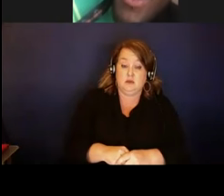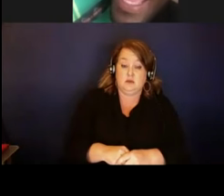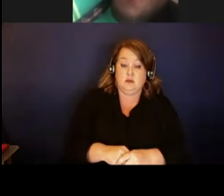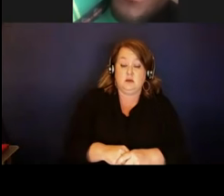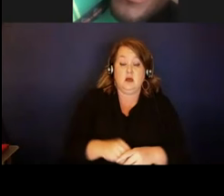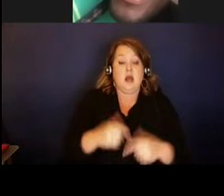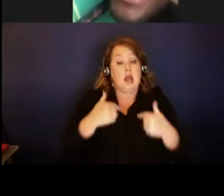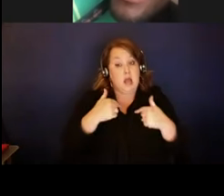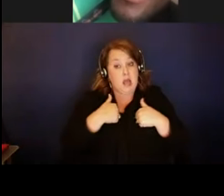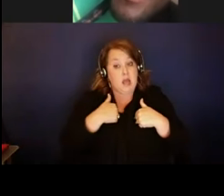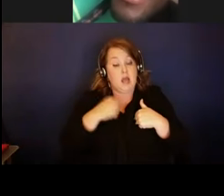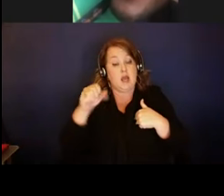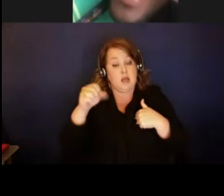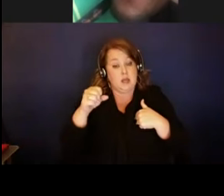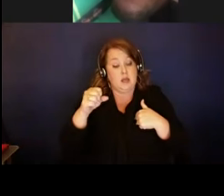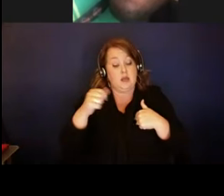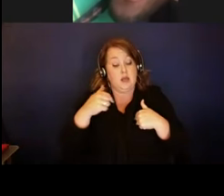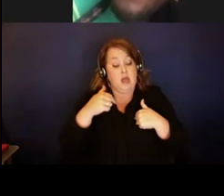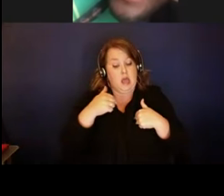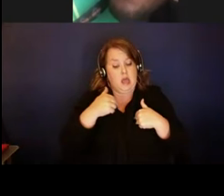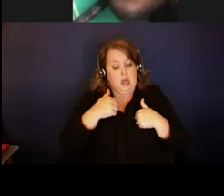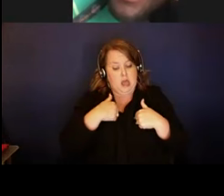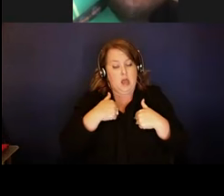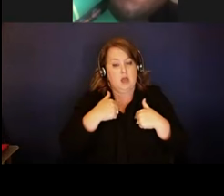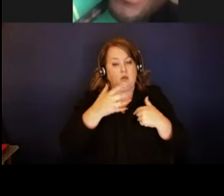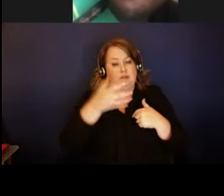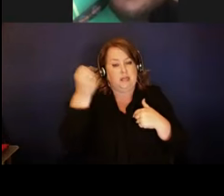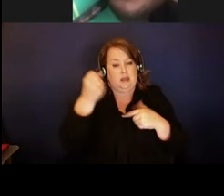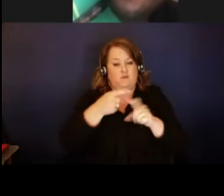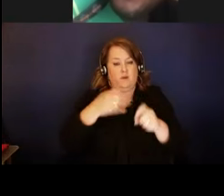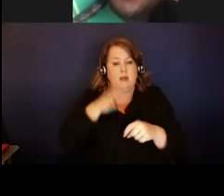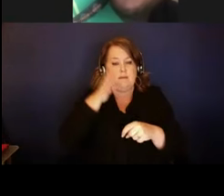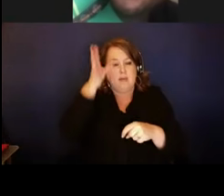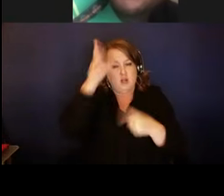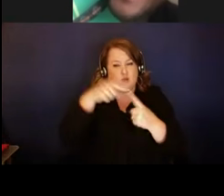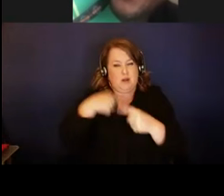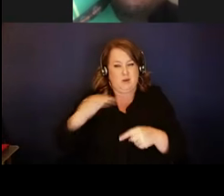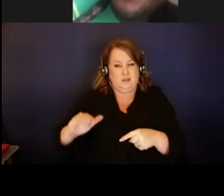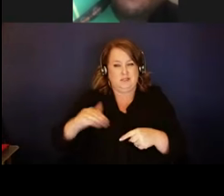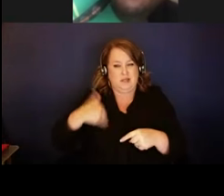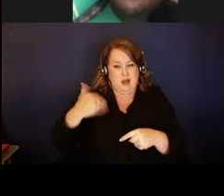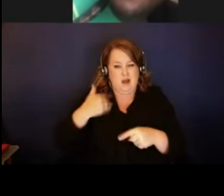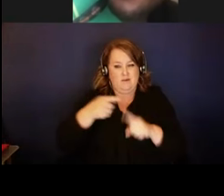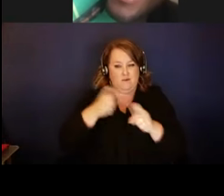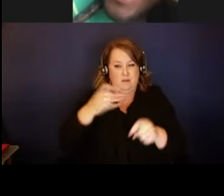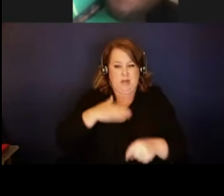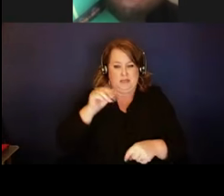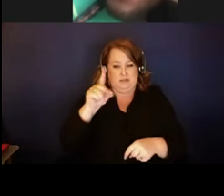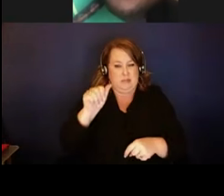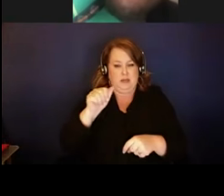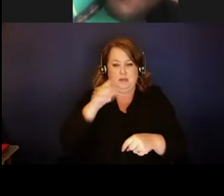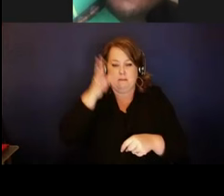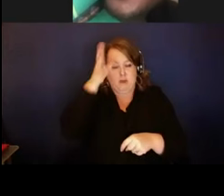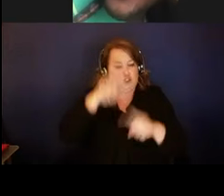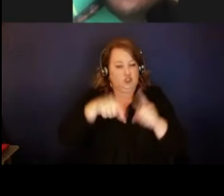So I was taken from my parents when I was young because of my disability, and they couldn't take care of me. I was put